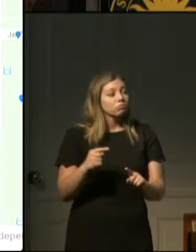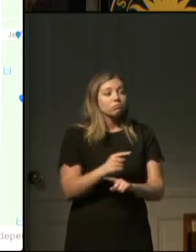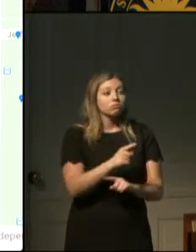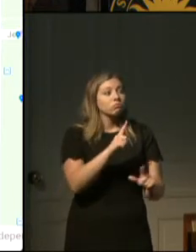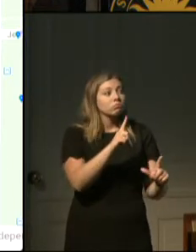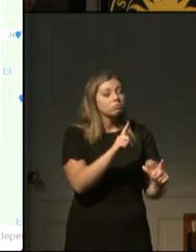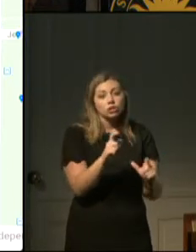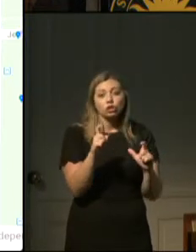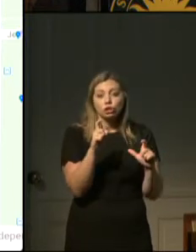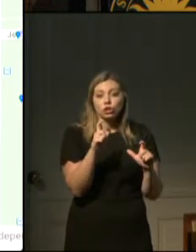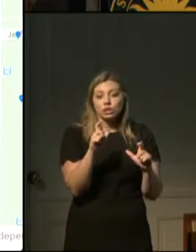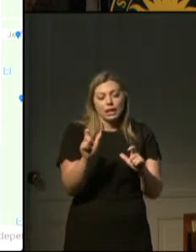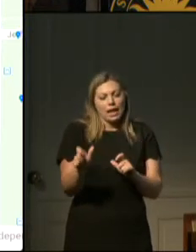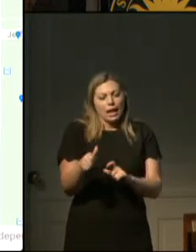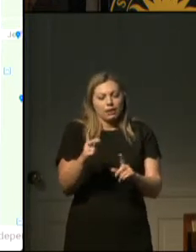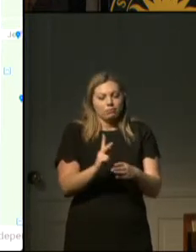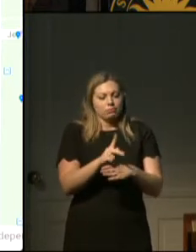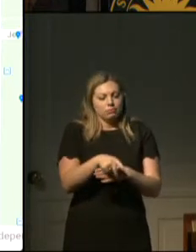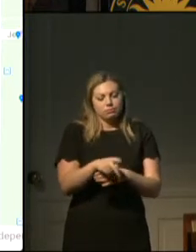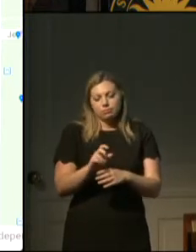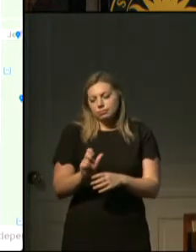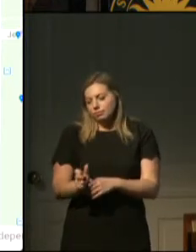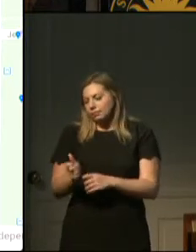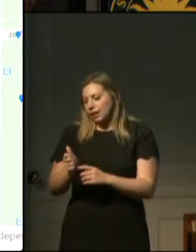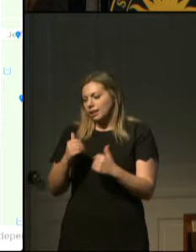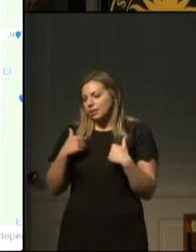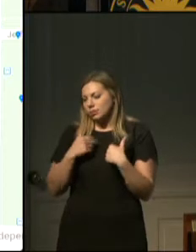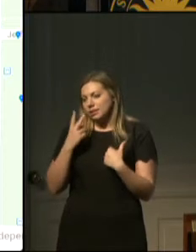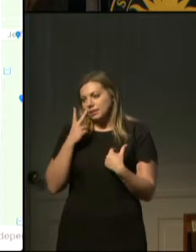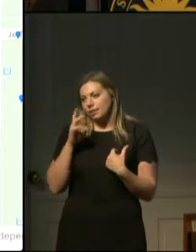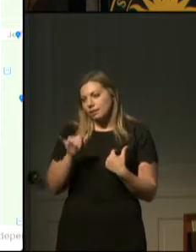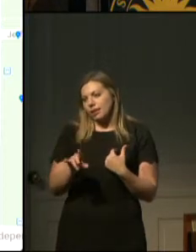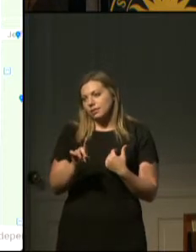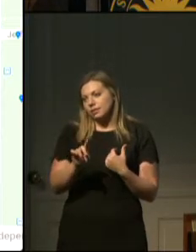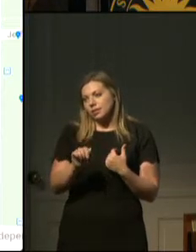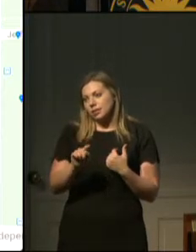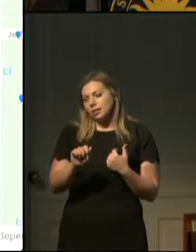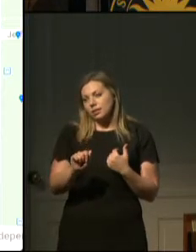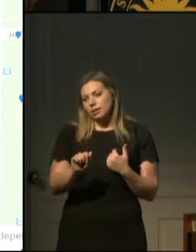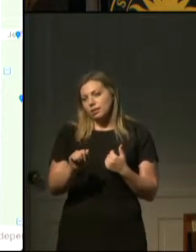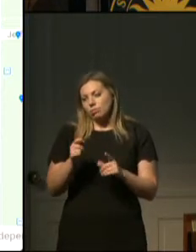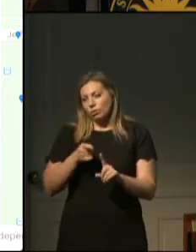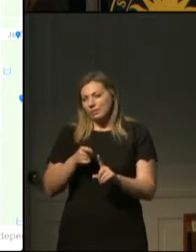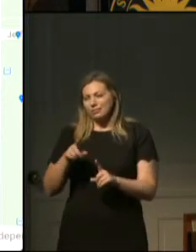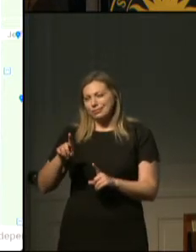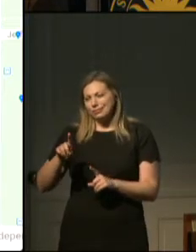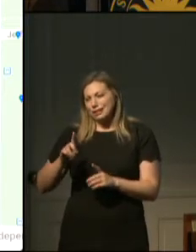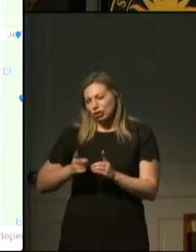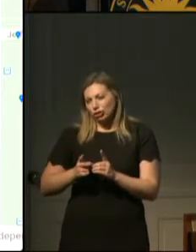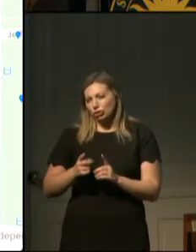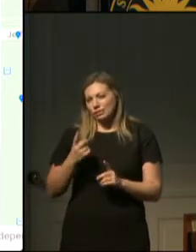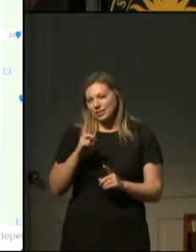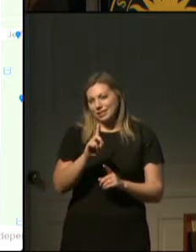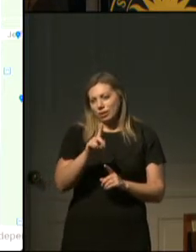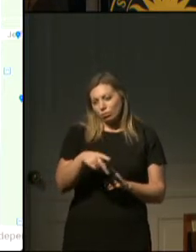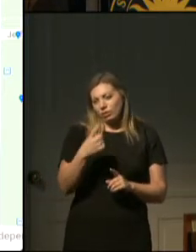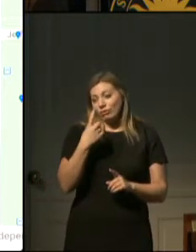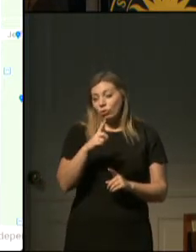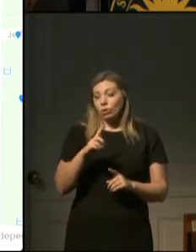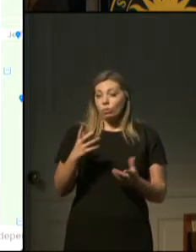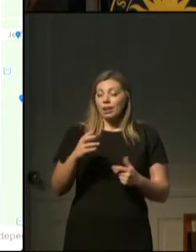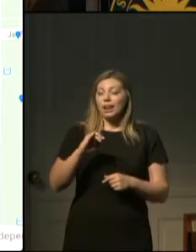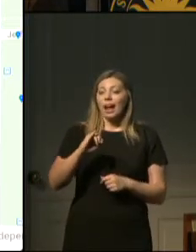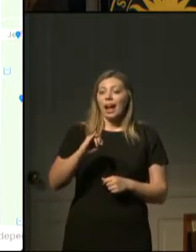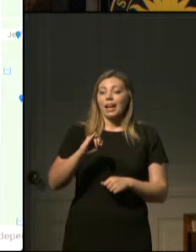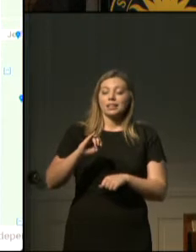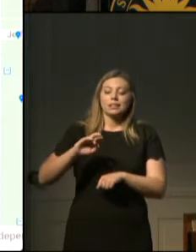photo of any plant or animal they see and upload it as a data point, a digital data point, to iNaturalist. And so today during lunch,